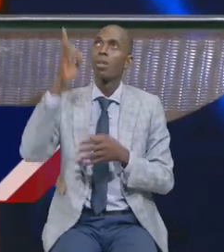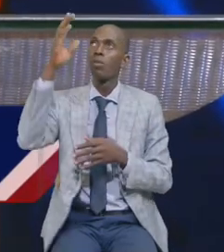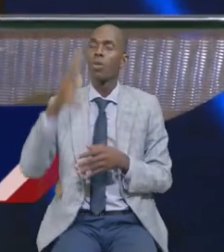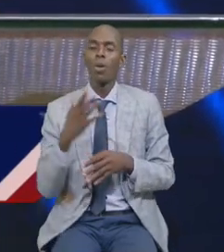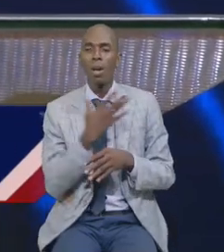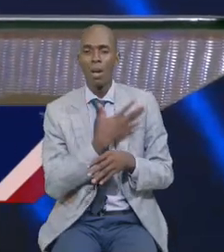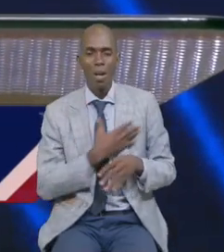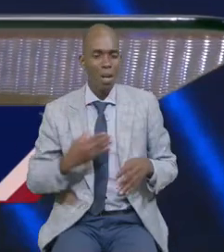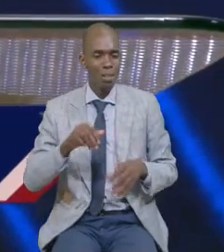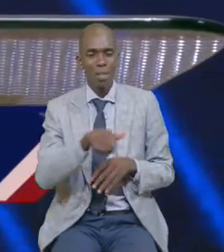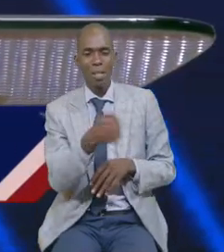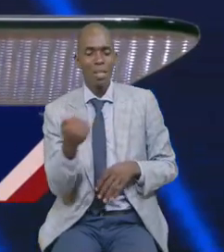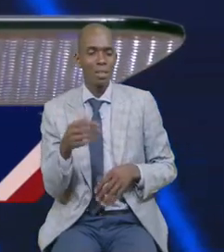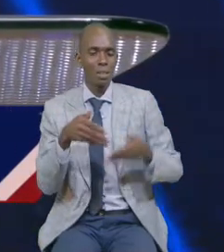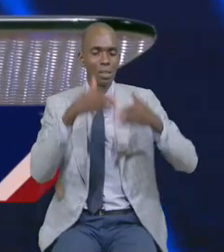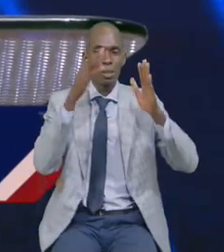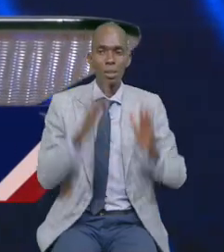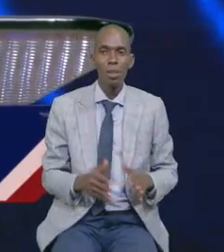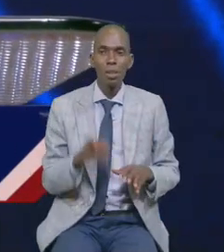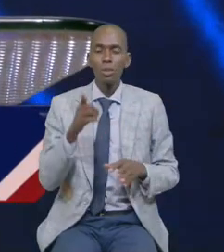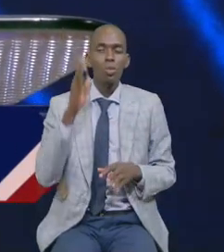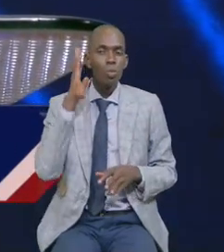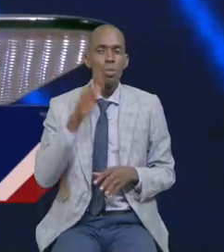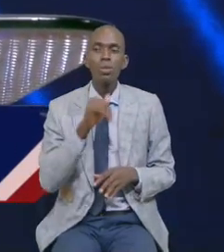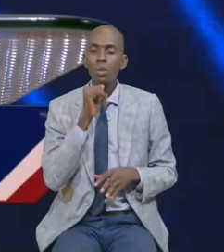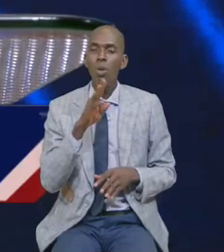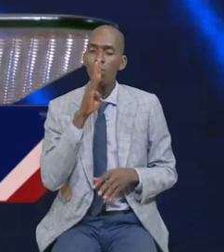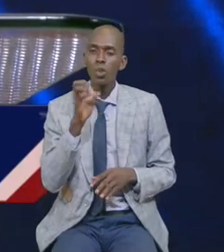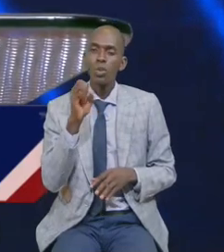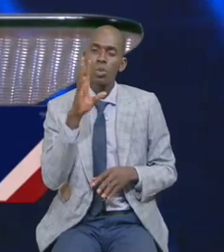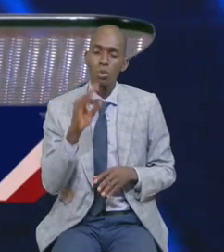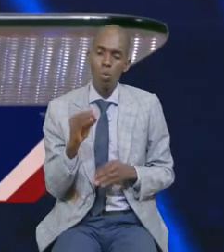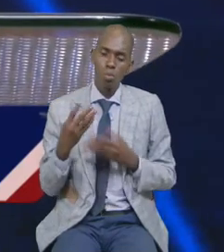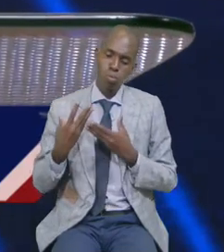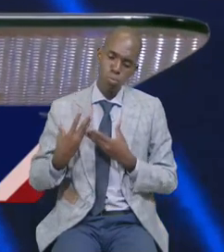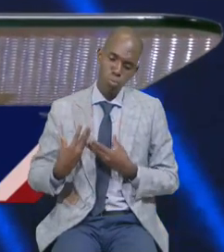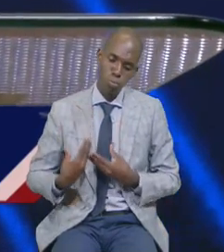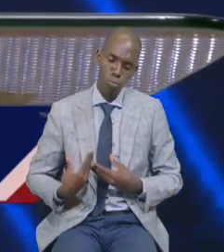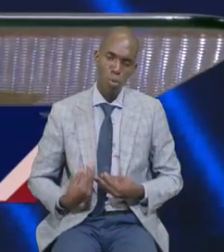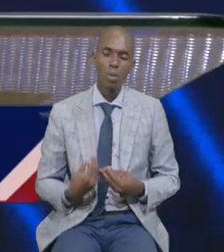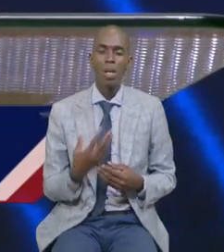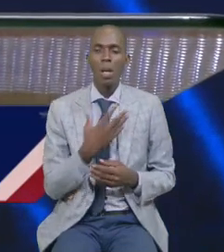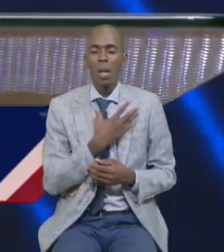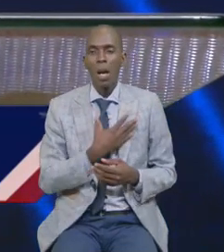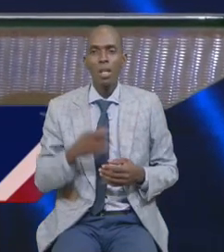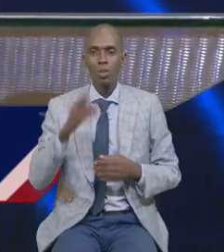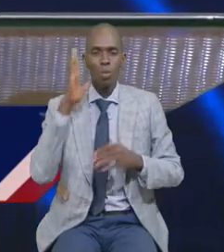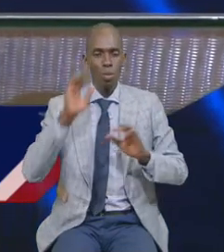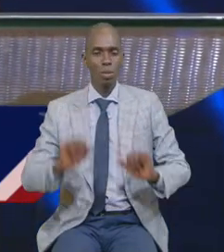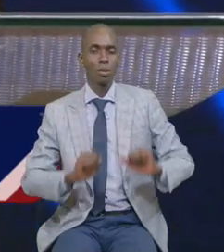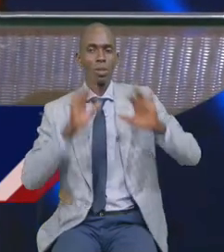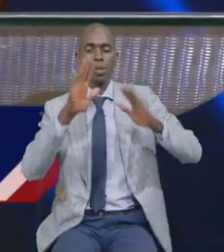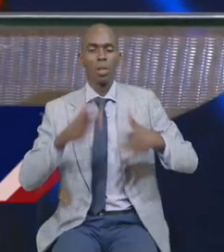alone. You shouldn't be so gentle and so humble that you surrender your soul into the hand of